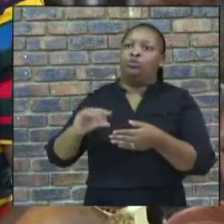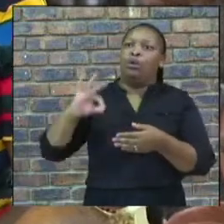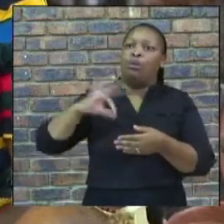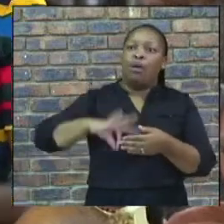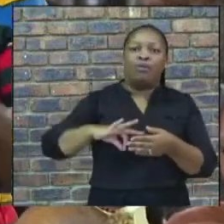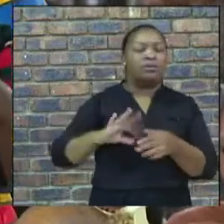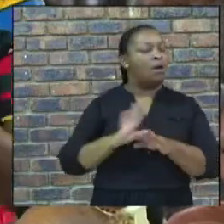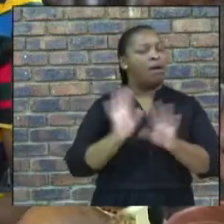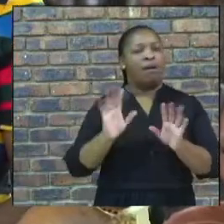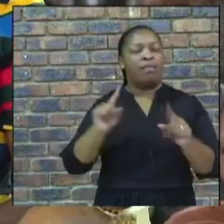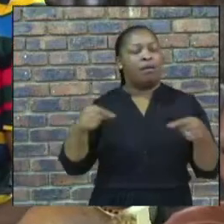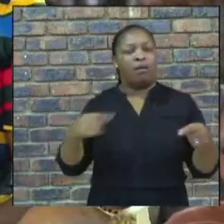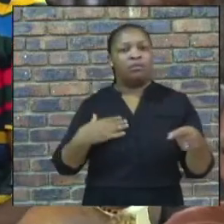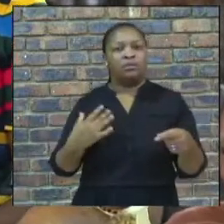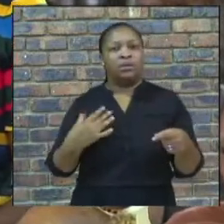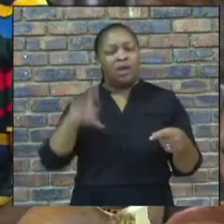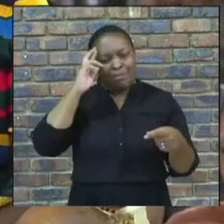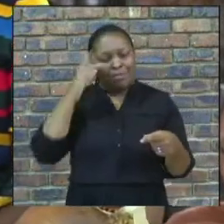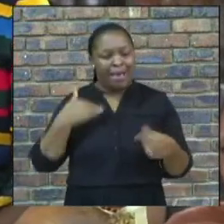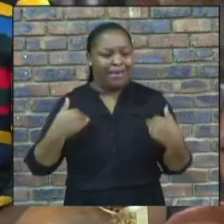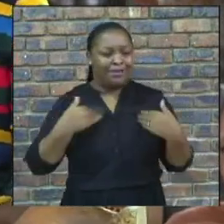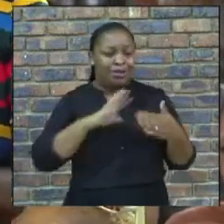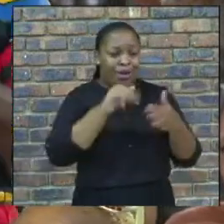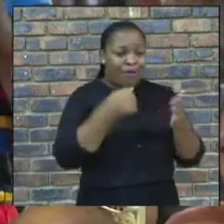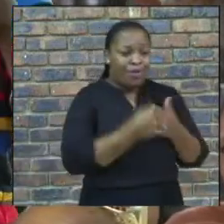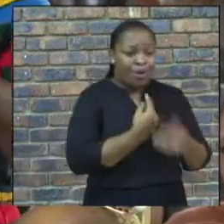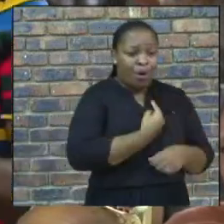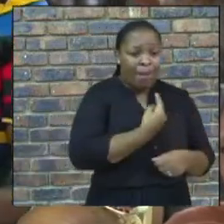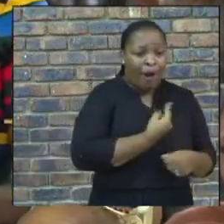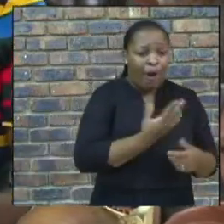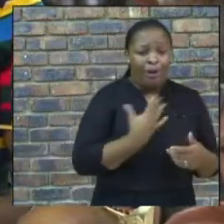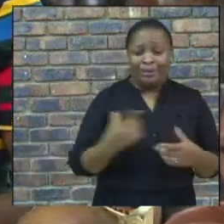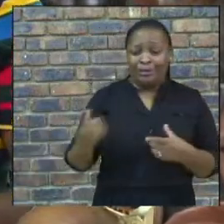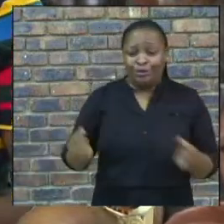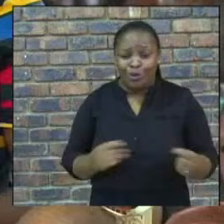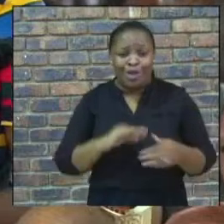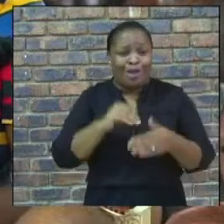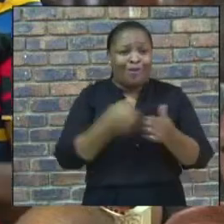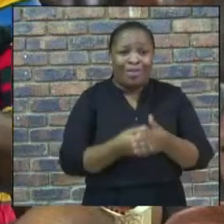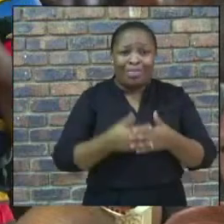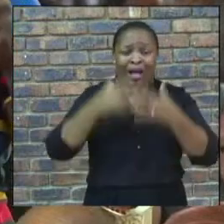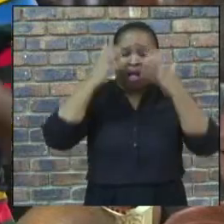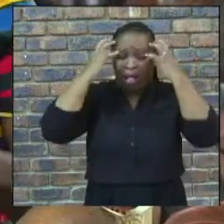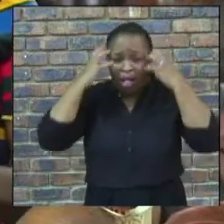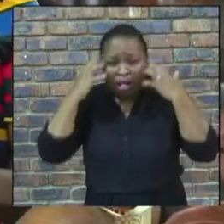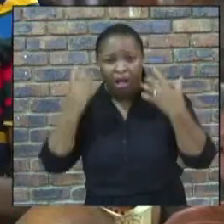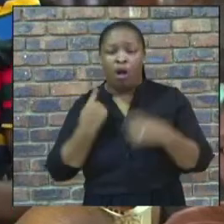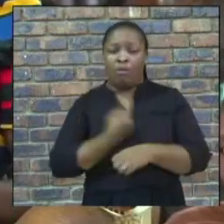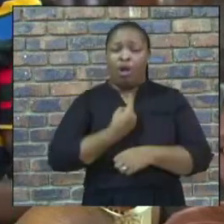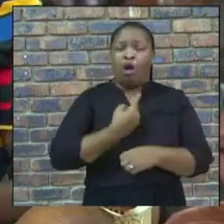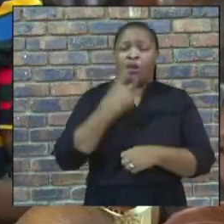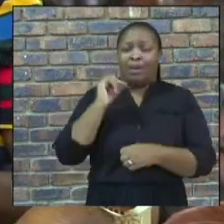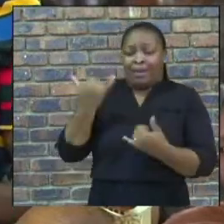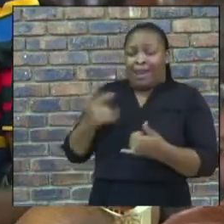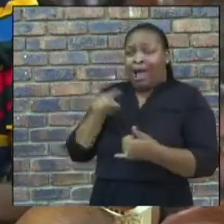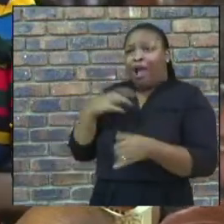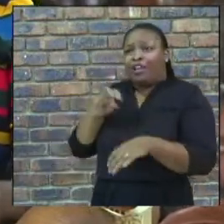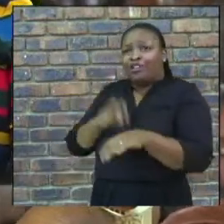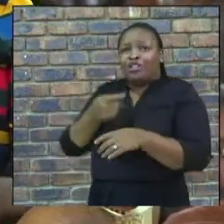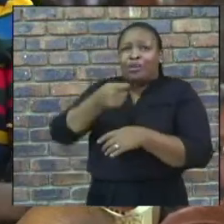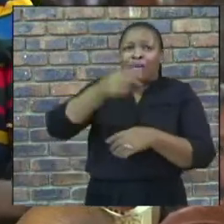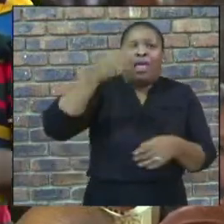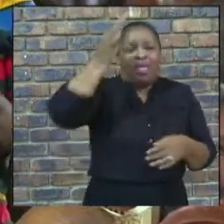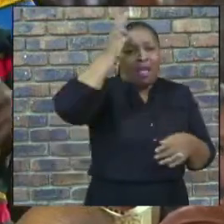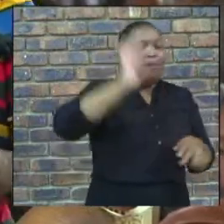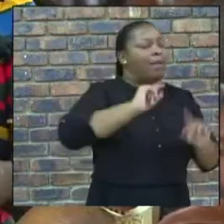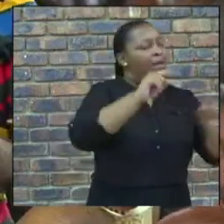100%, mentor us into the process, teach us into the process, build industrial